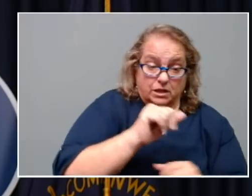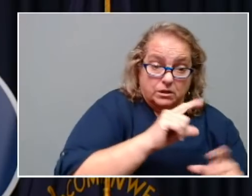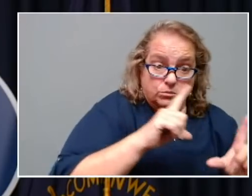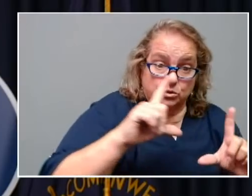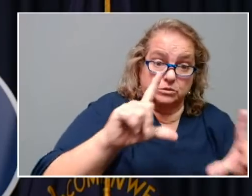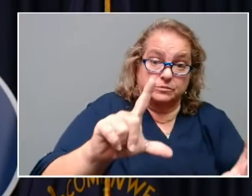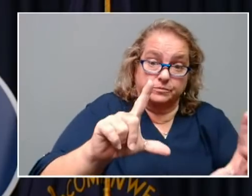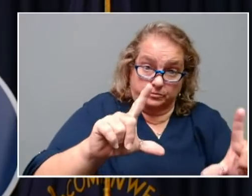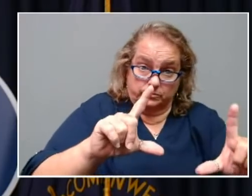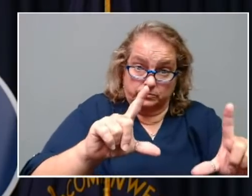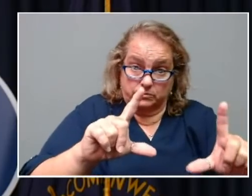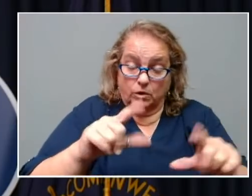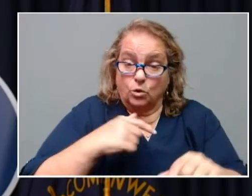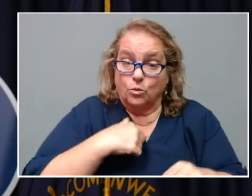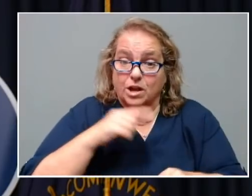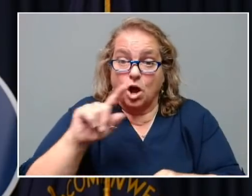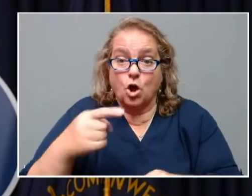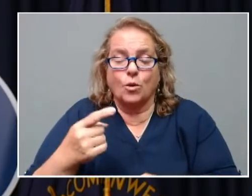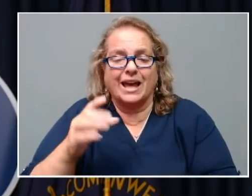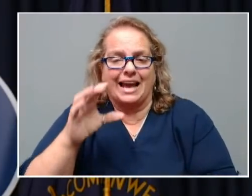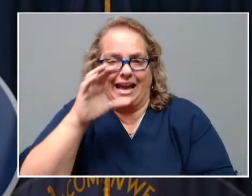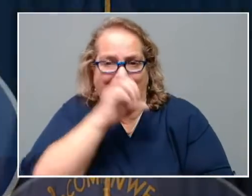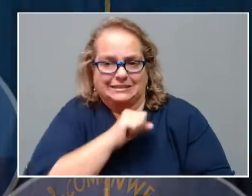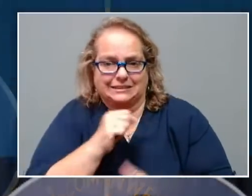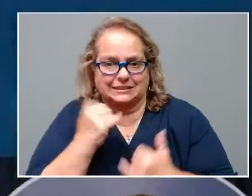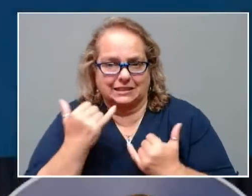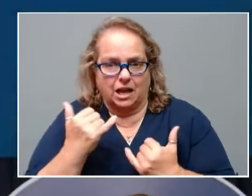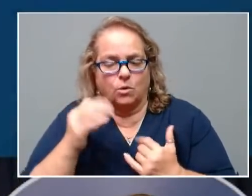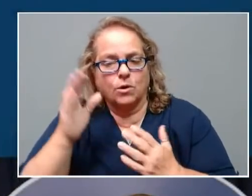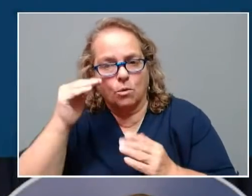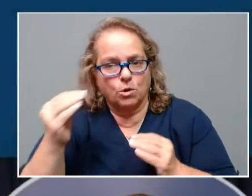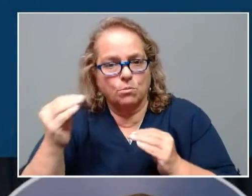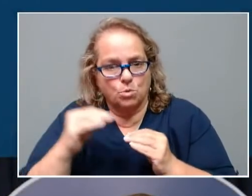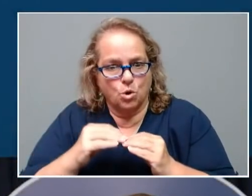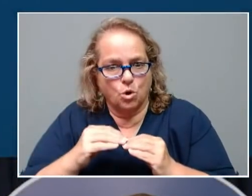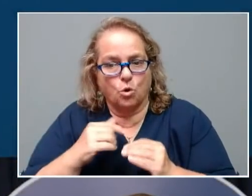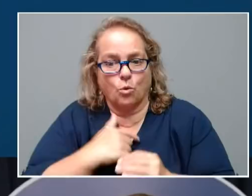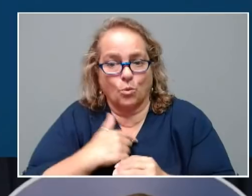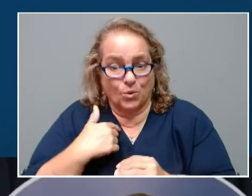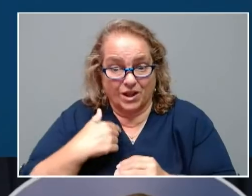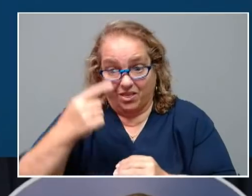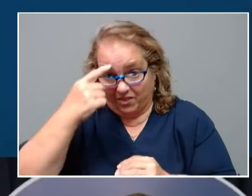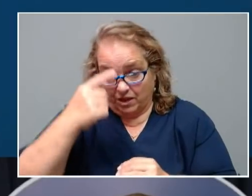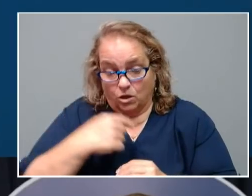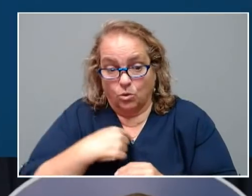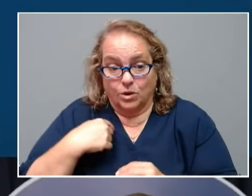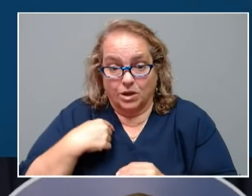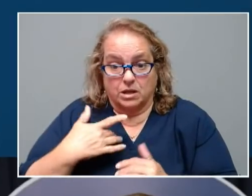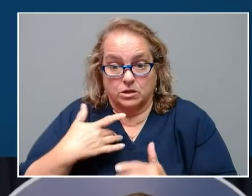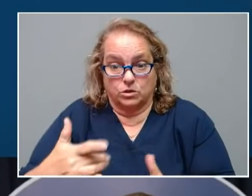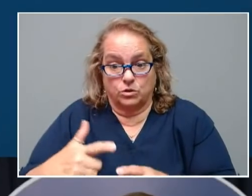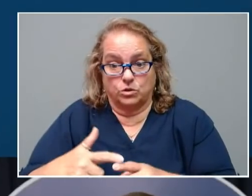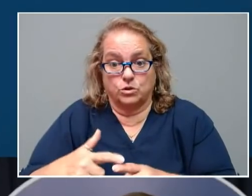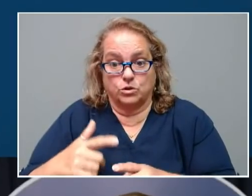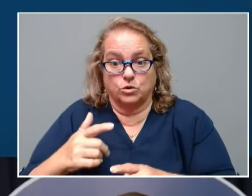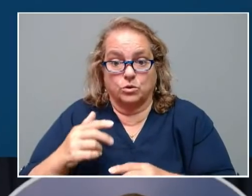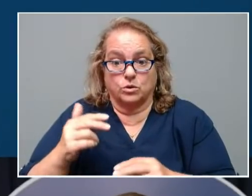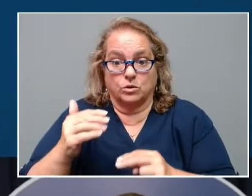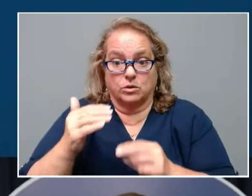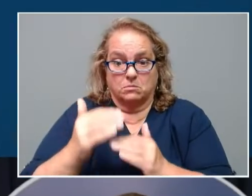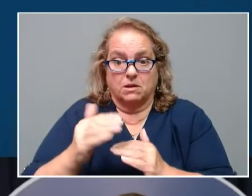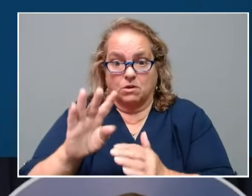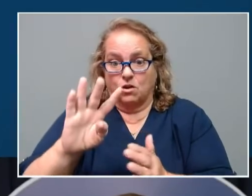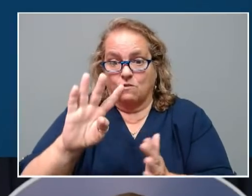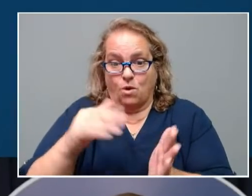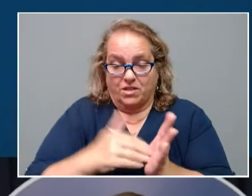only estimating right now, and we hope it's more, but we think that we're likely to get rationed somewhere between 4,000 and